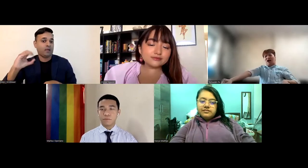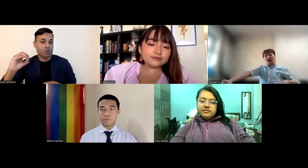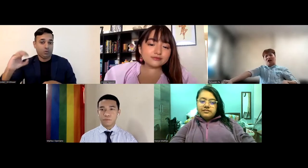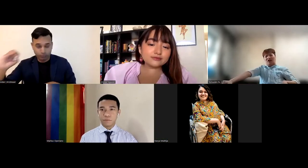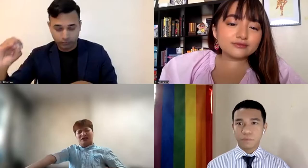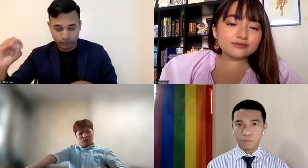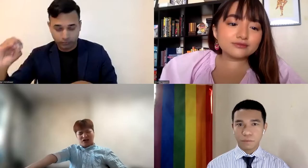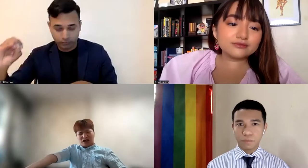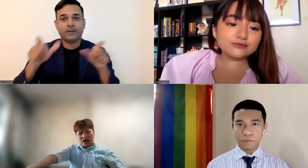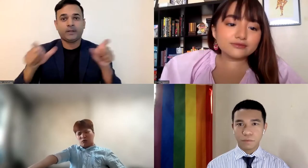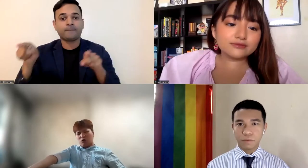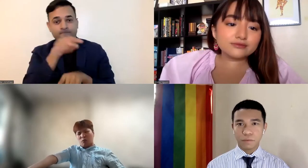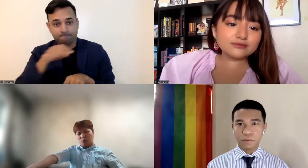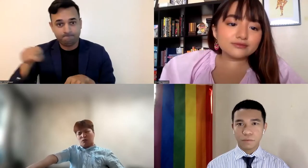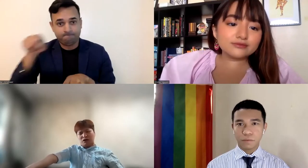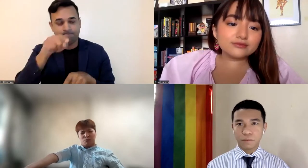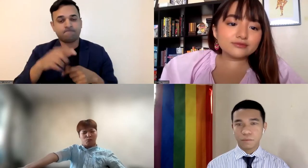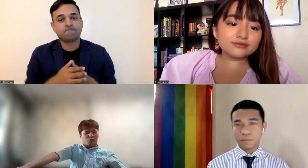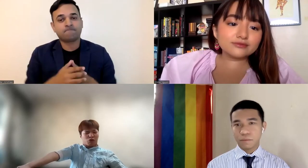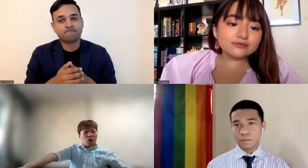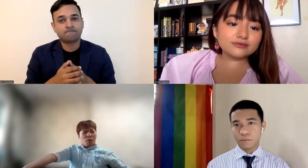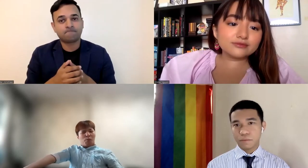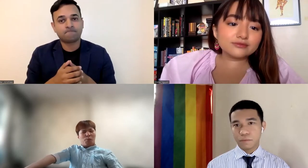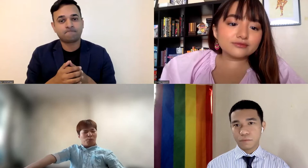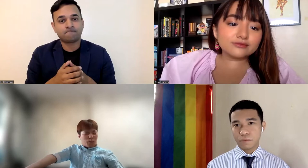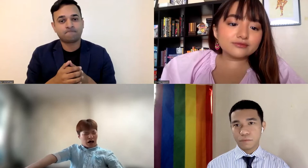is that, first of all, quality